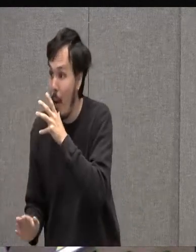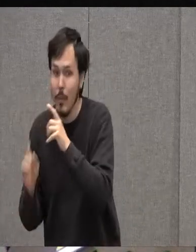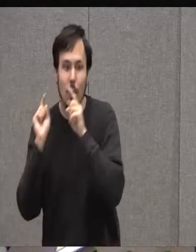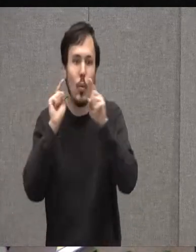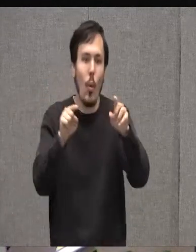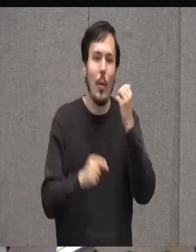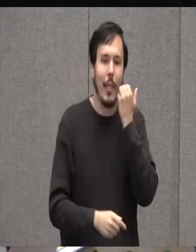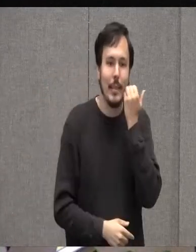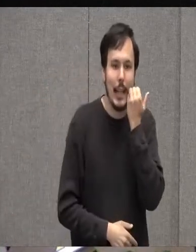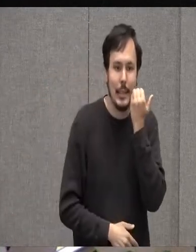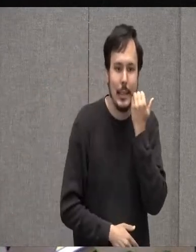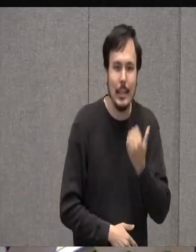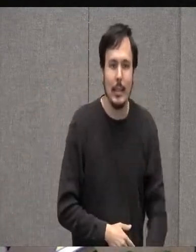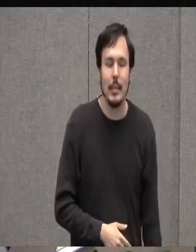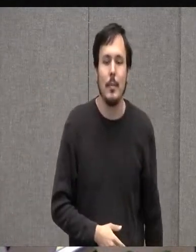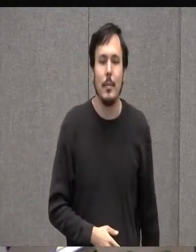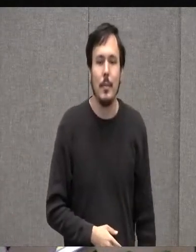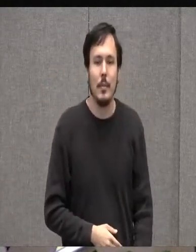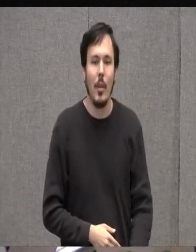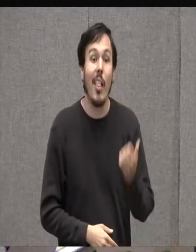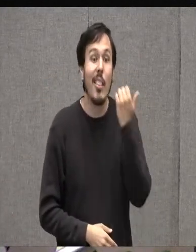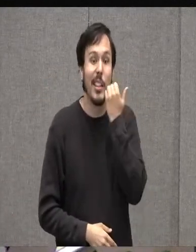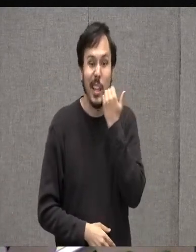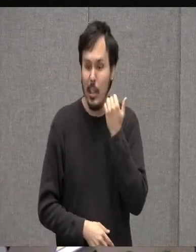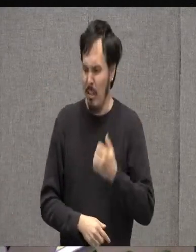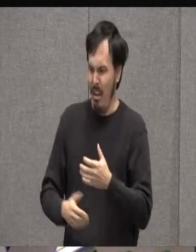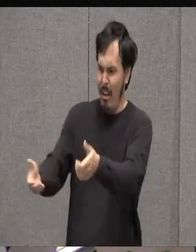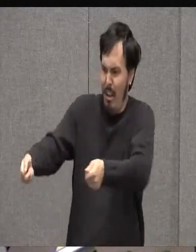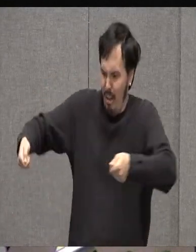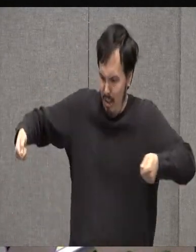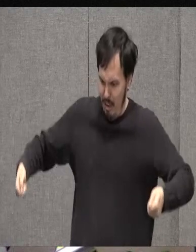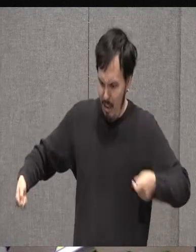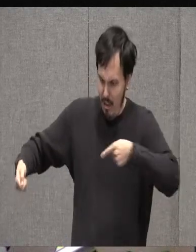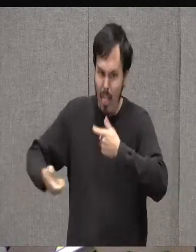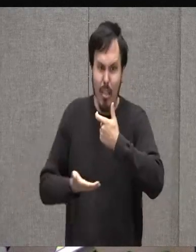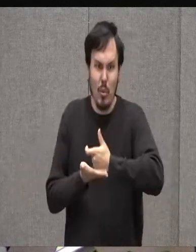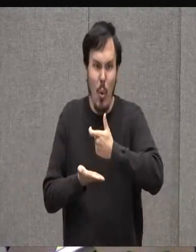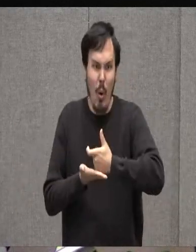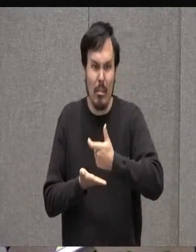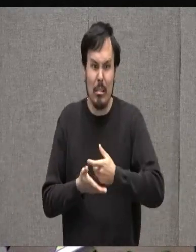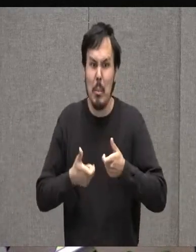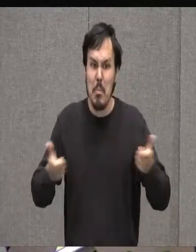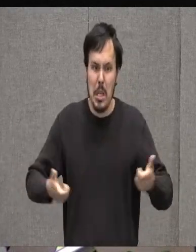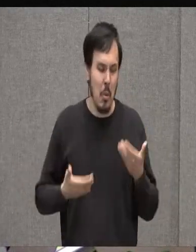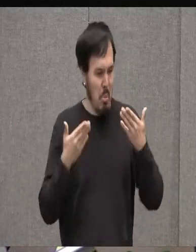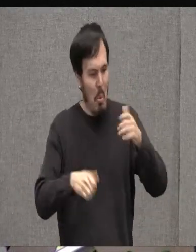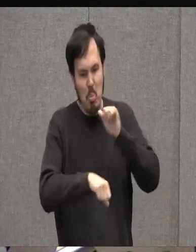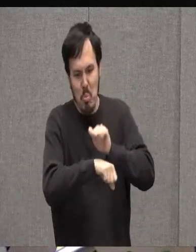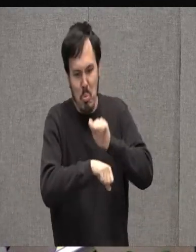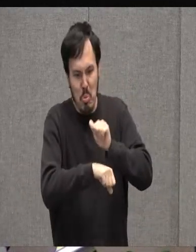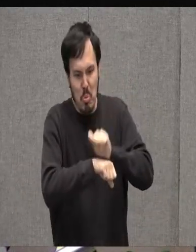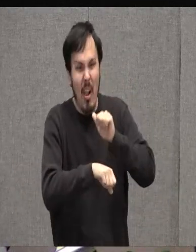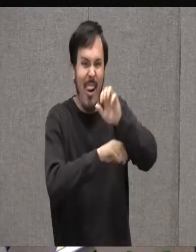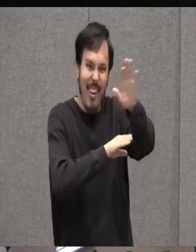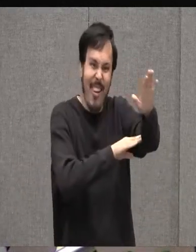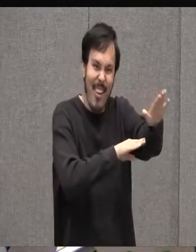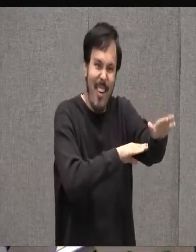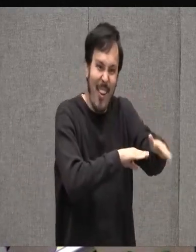Said Jim. False teeth, roared the giant. I never heard of them. So Jim explained about false teeth, and the giant